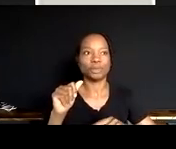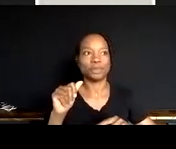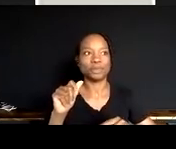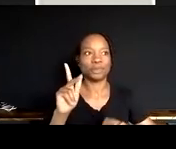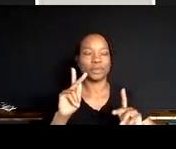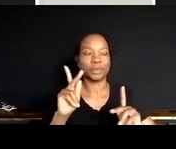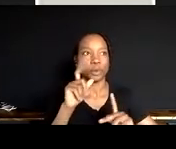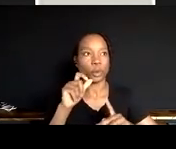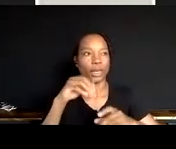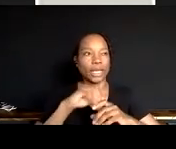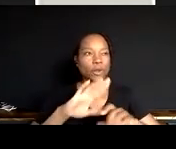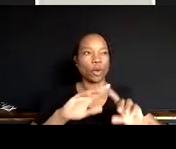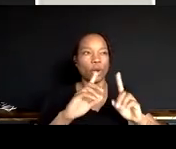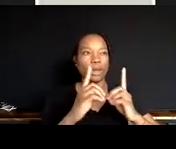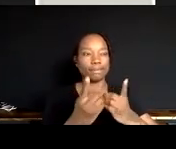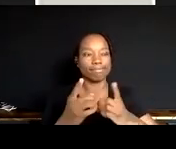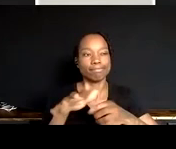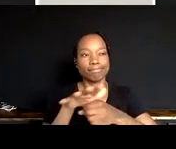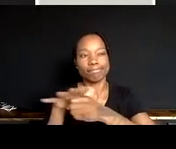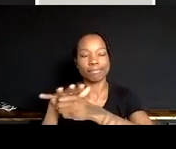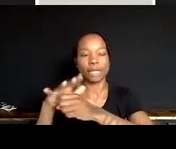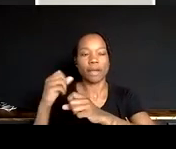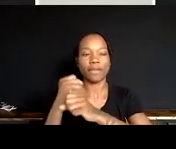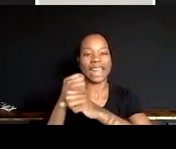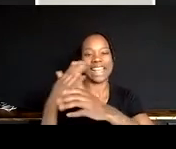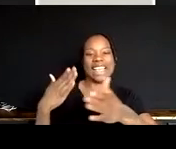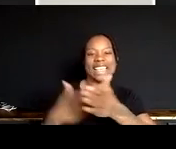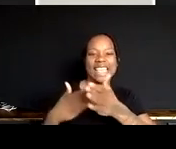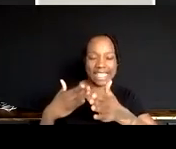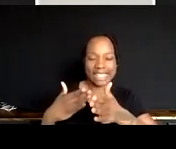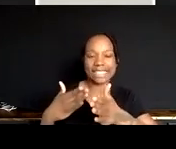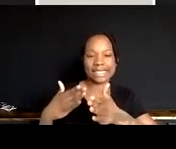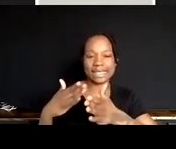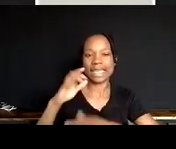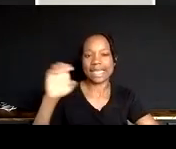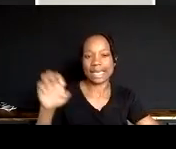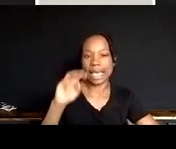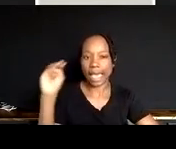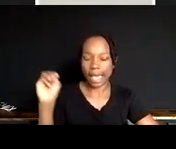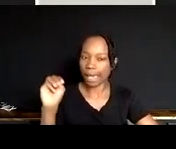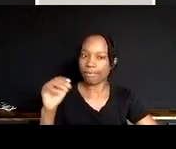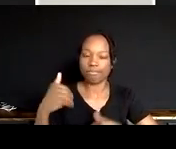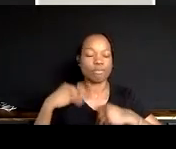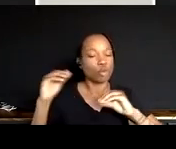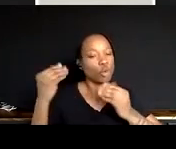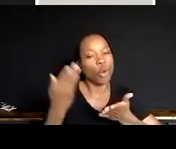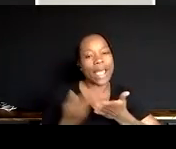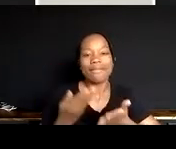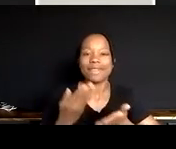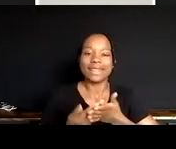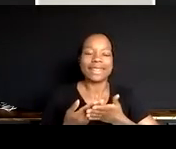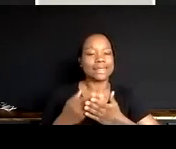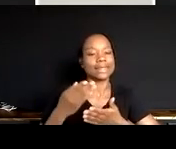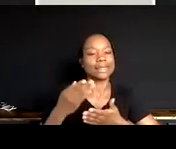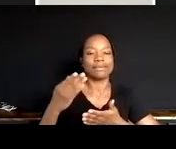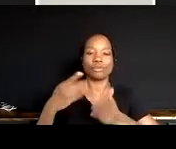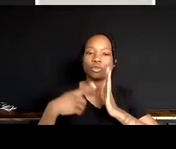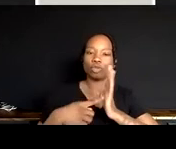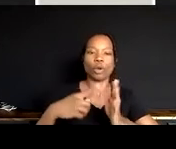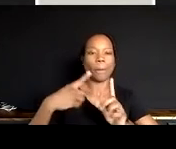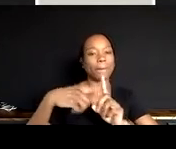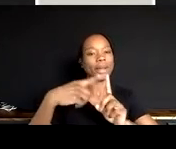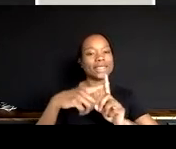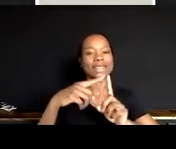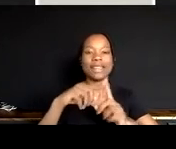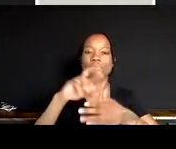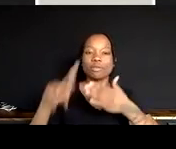jurisdiction, there's no evidence that says it has positive outcomes. There's no meaningful research. The limited research that's done is mostly